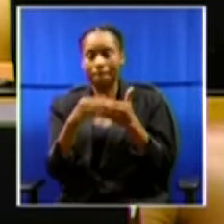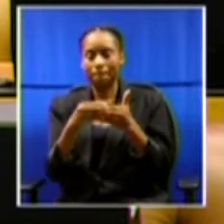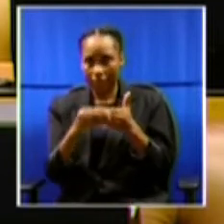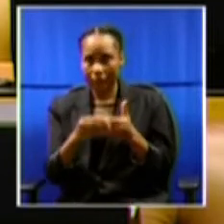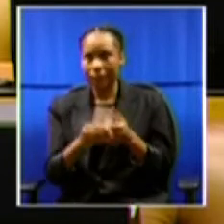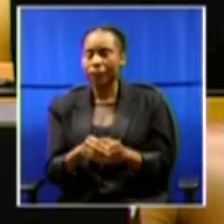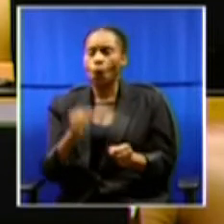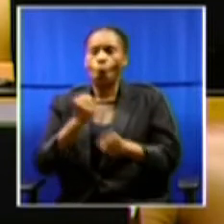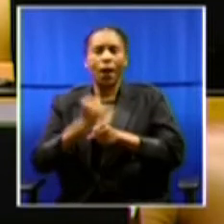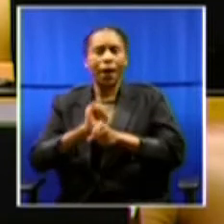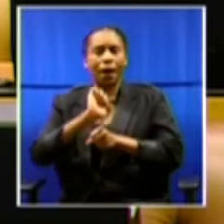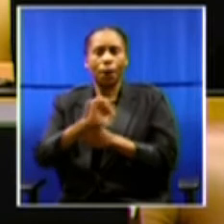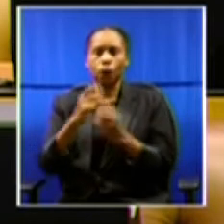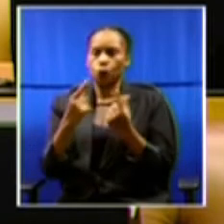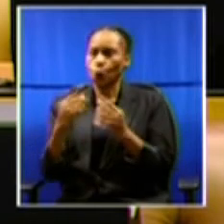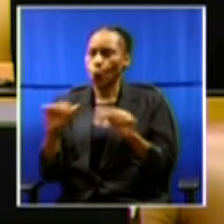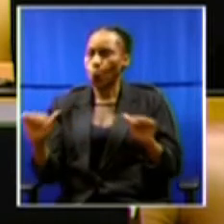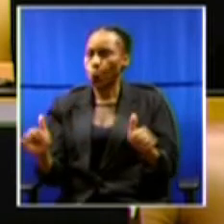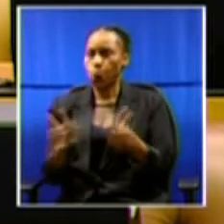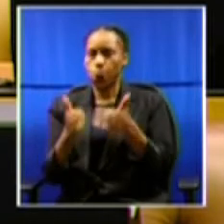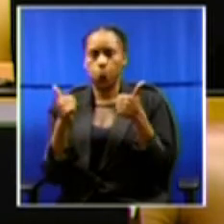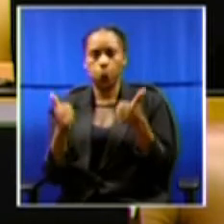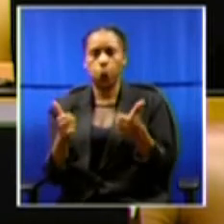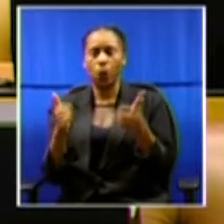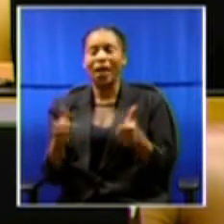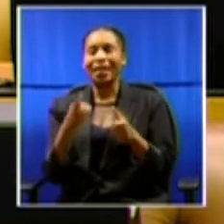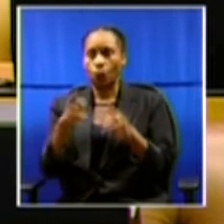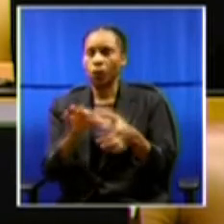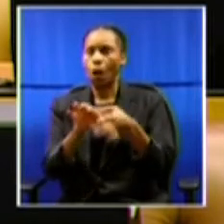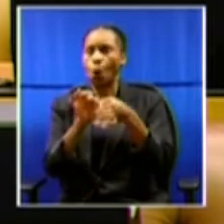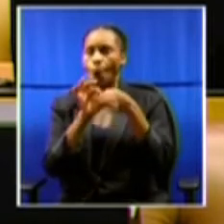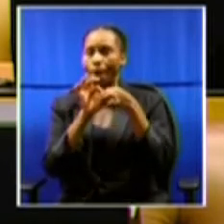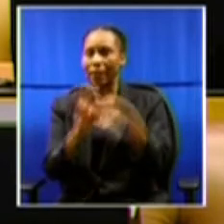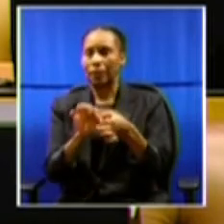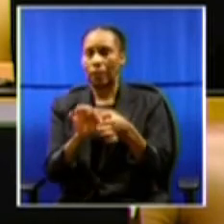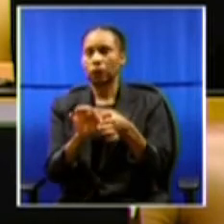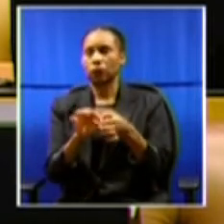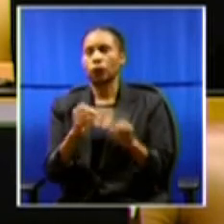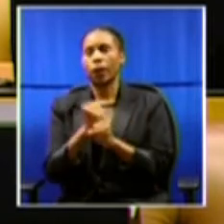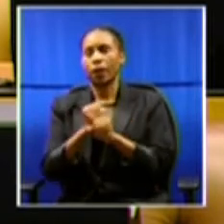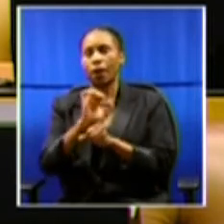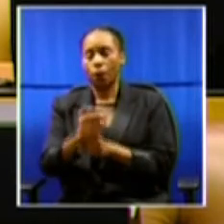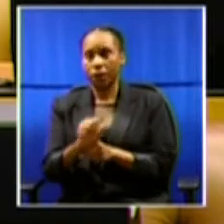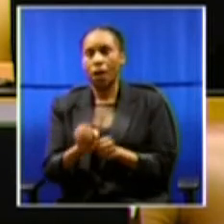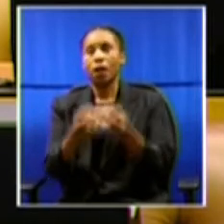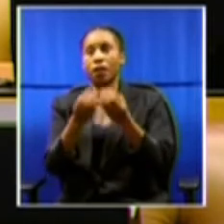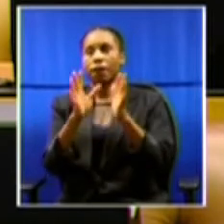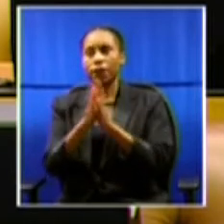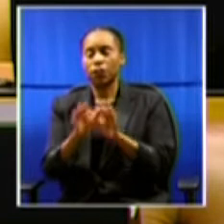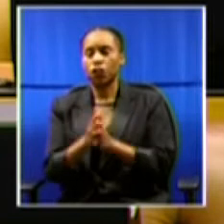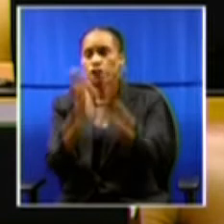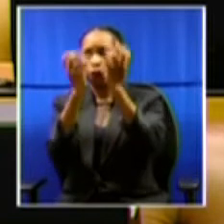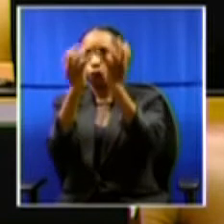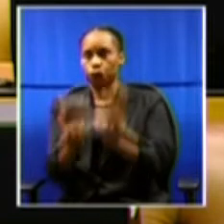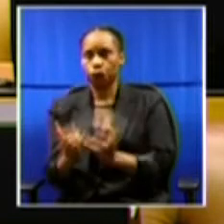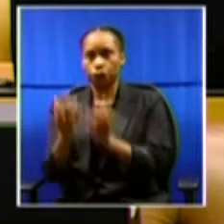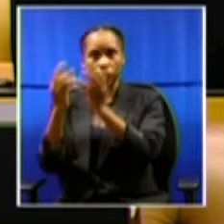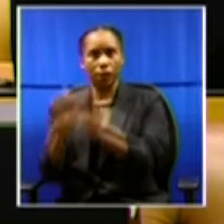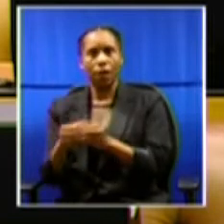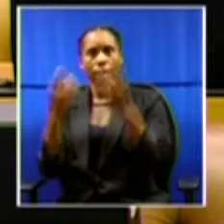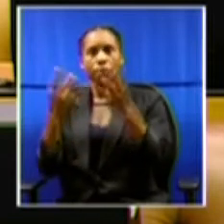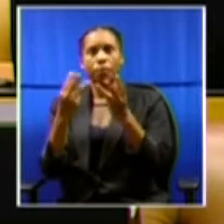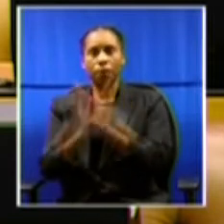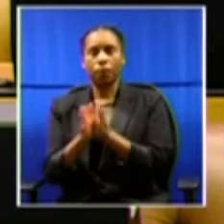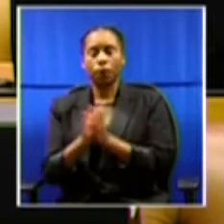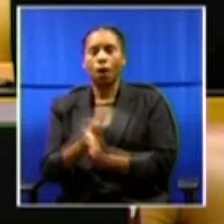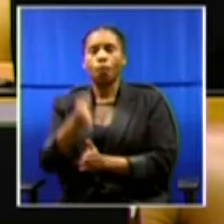work diligently and very committed to the cause. I have given the figures, Chairperson, of people that have been sent to